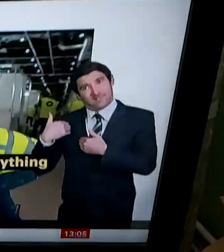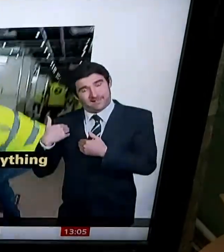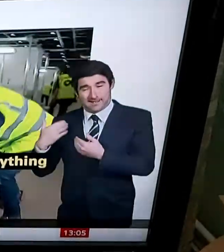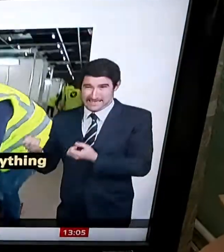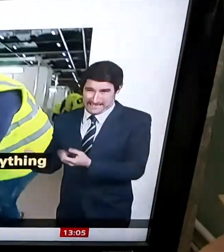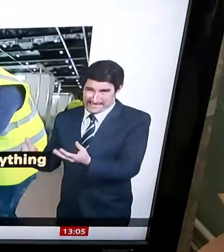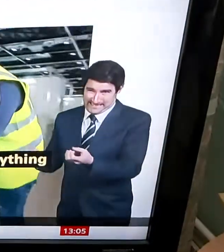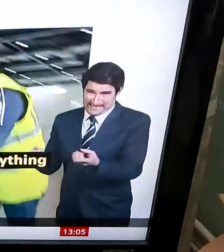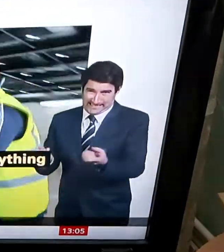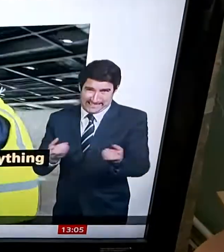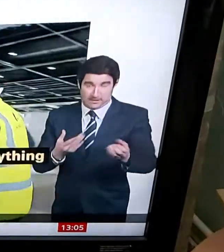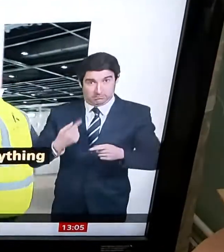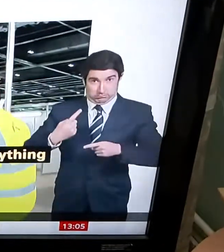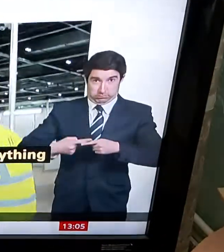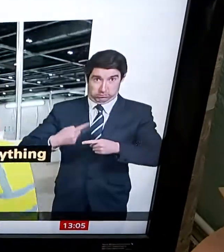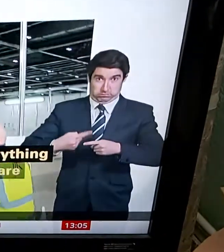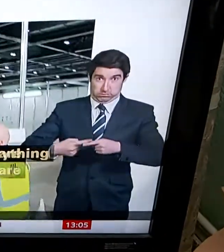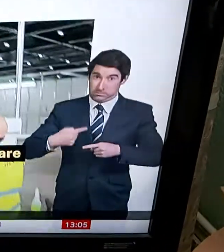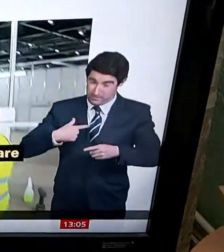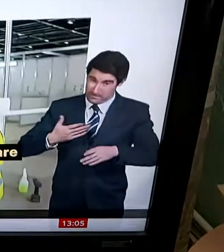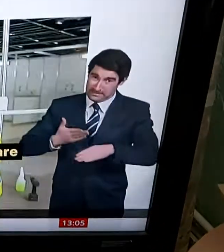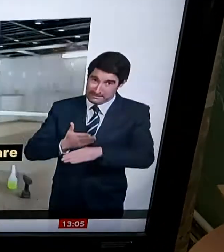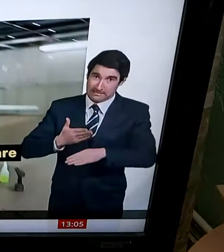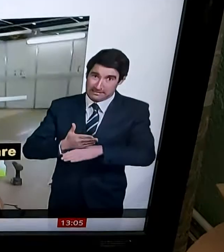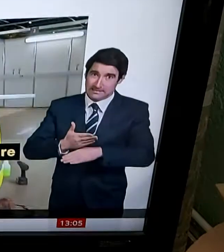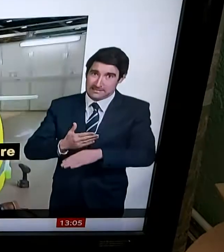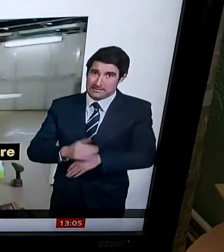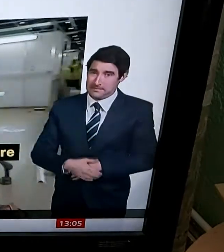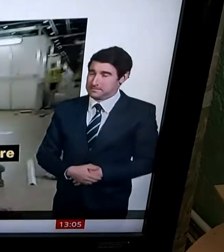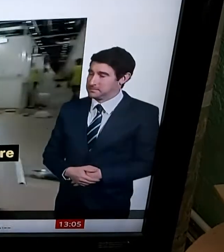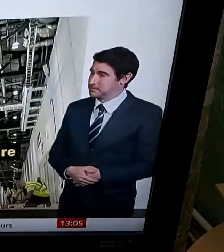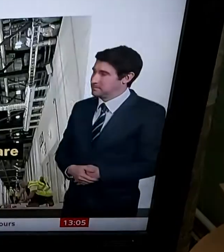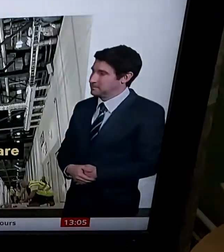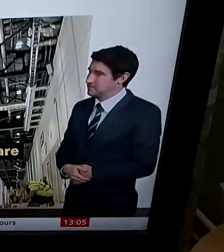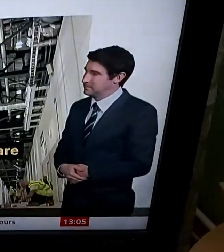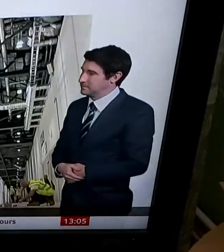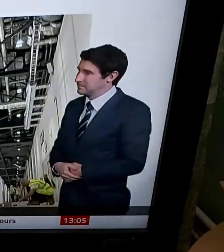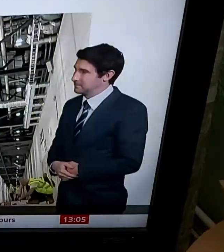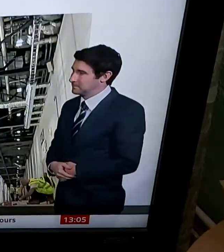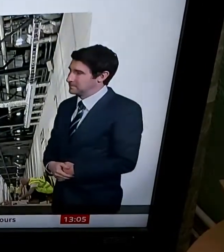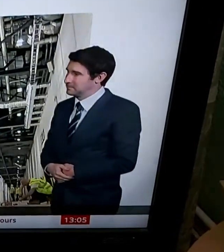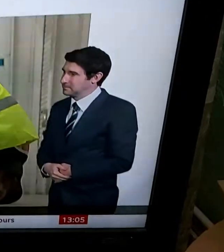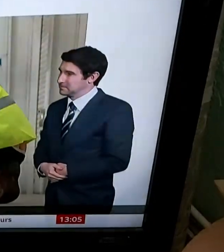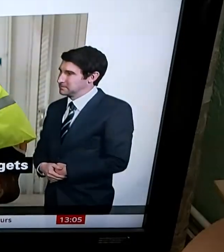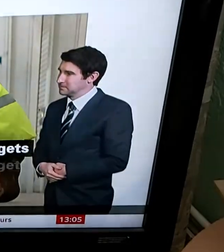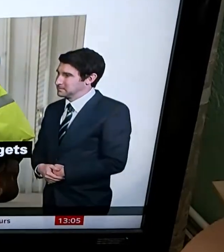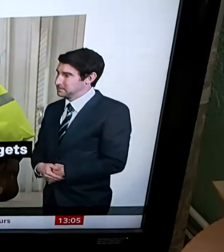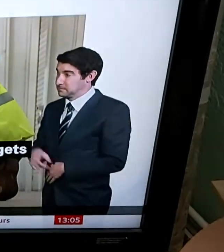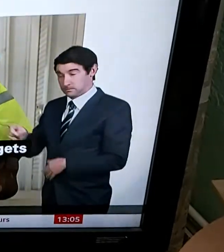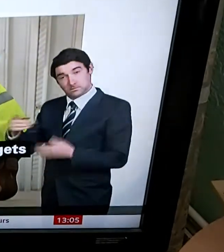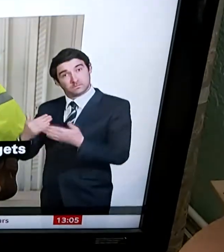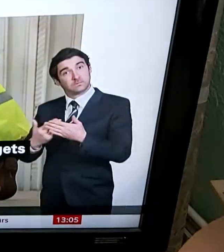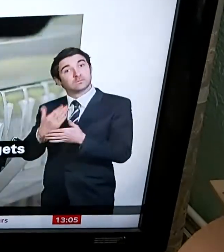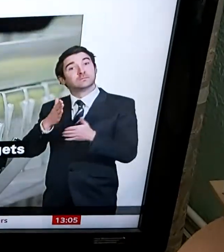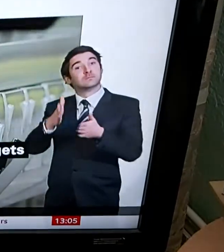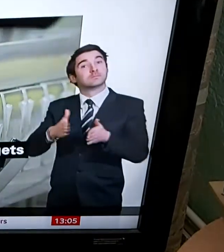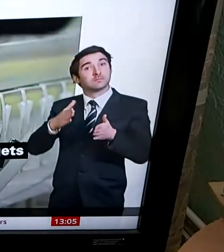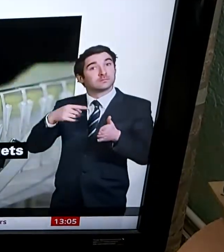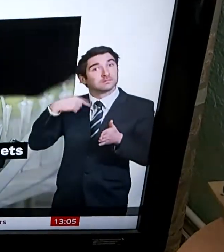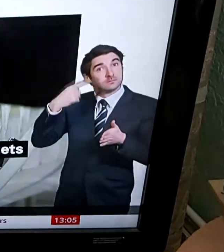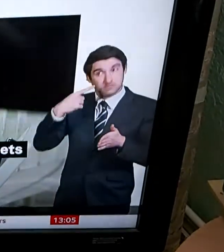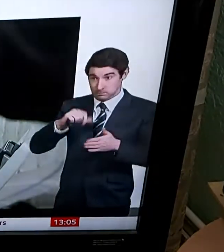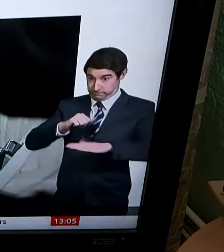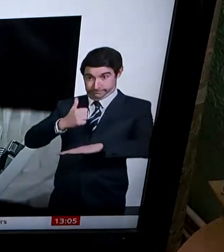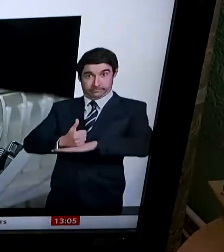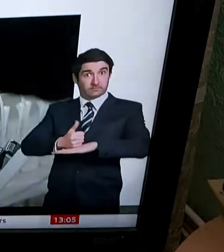ASAP. As London's Nightingale Hospital gets set, the hope is that the social distancing measures will have bought enough time